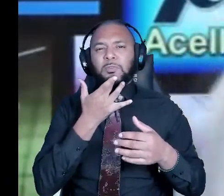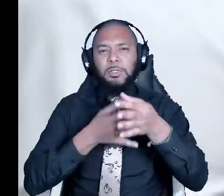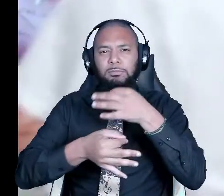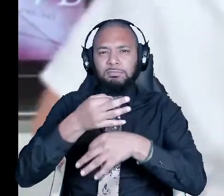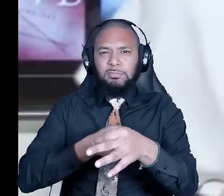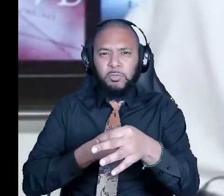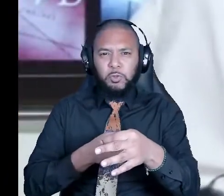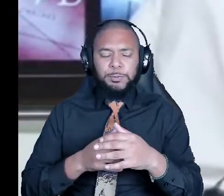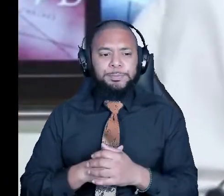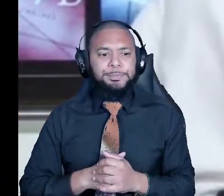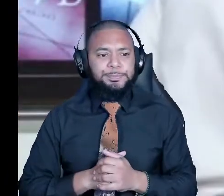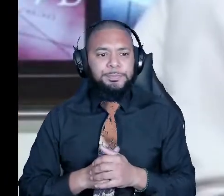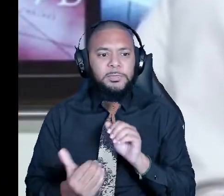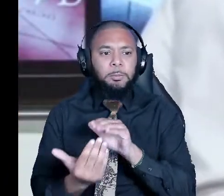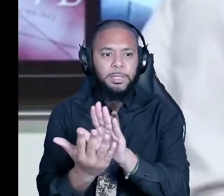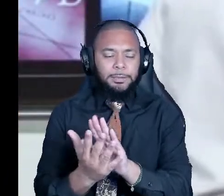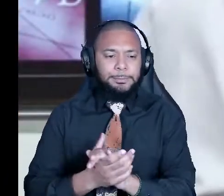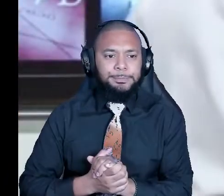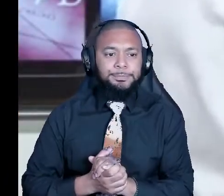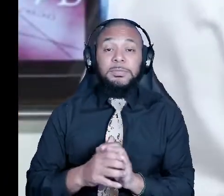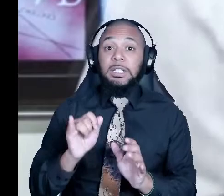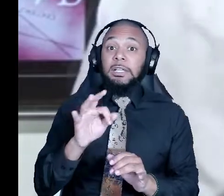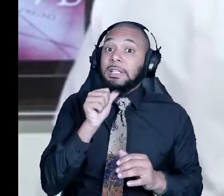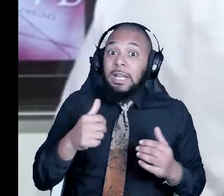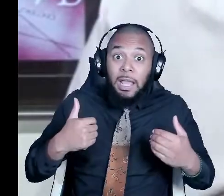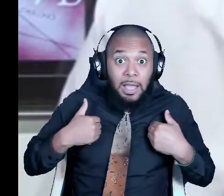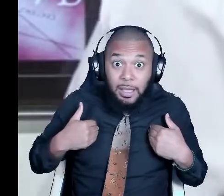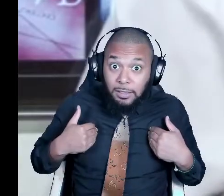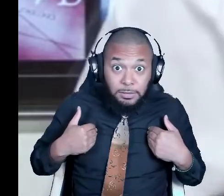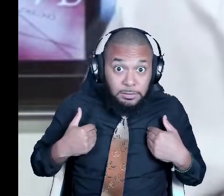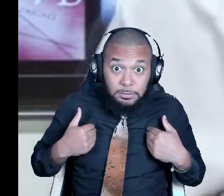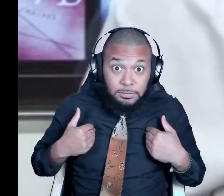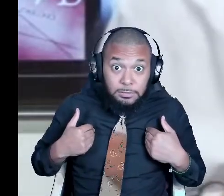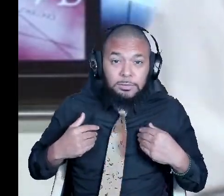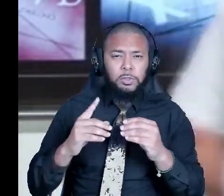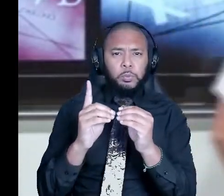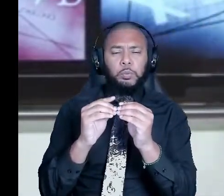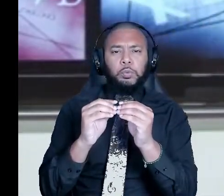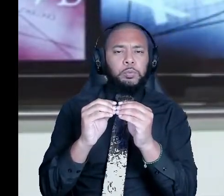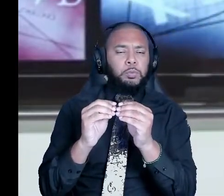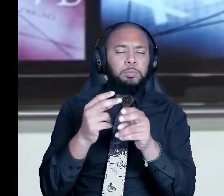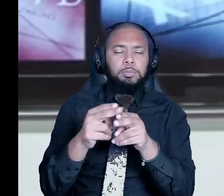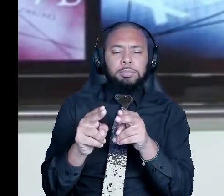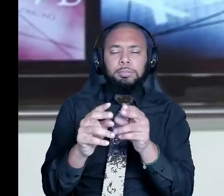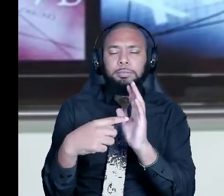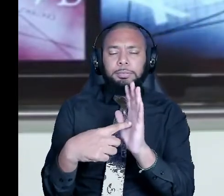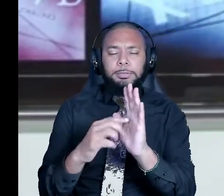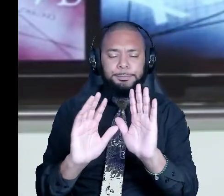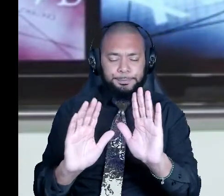You know, if you don't have that, let me just do one more quick example.